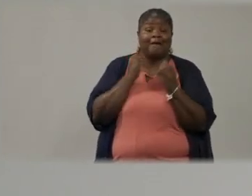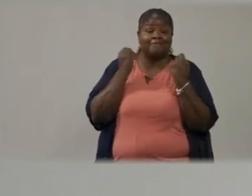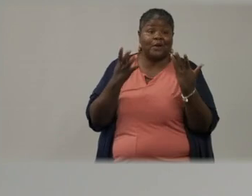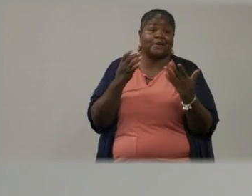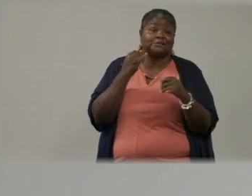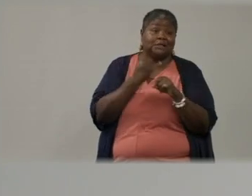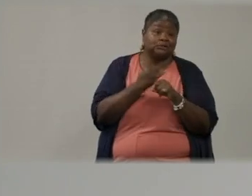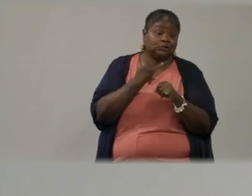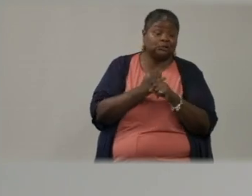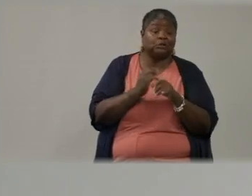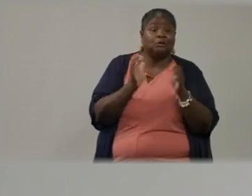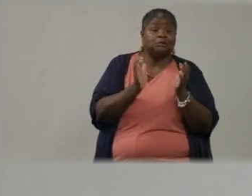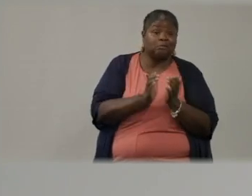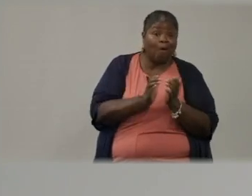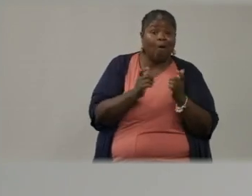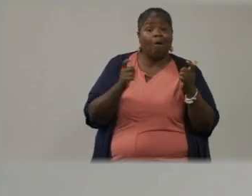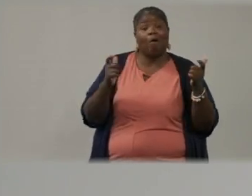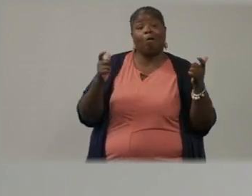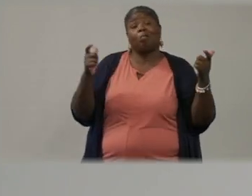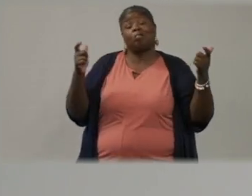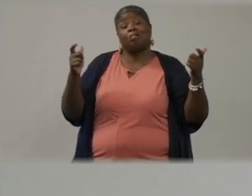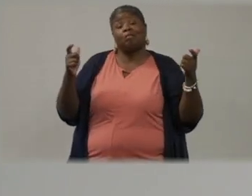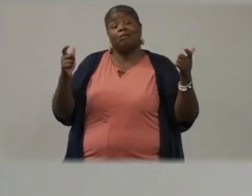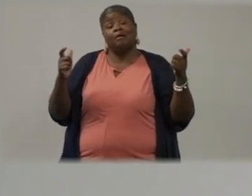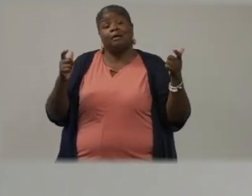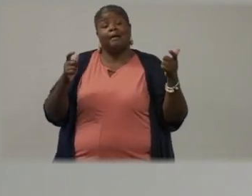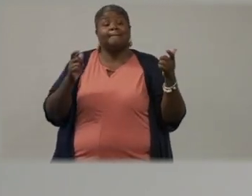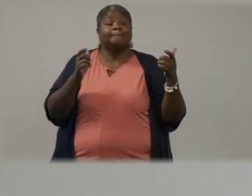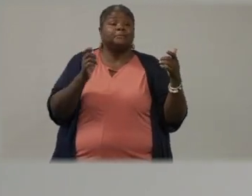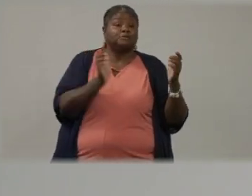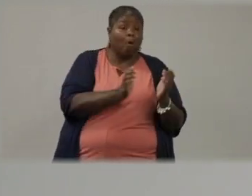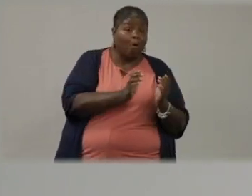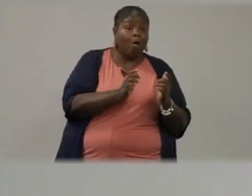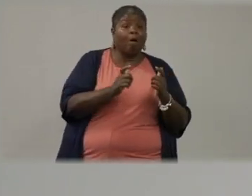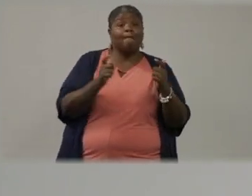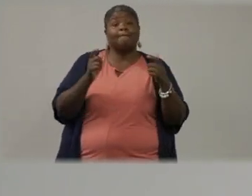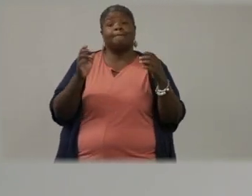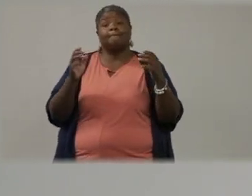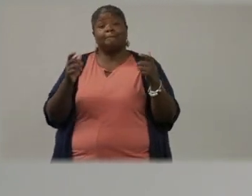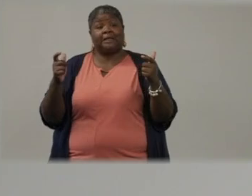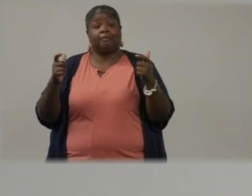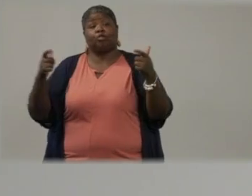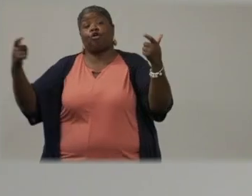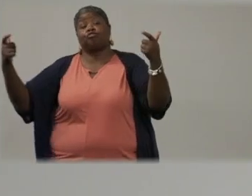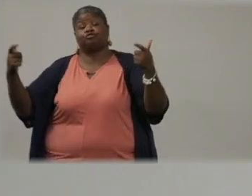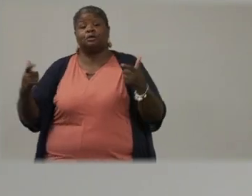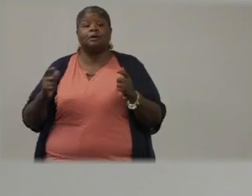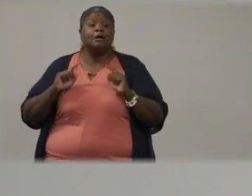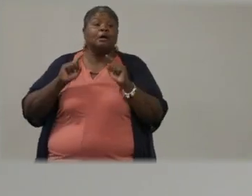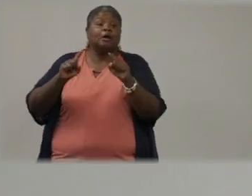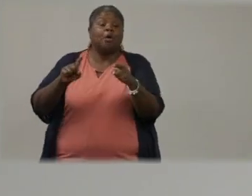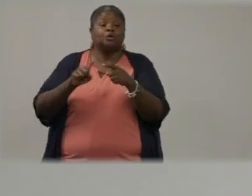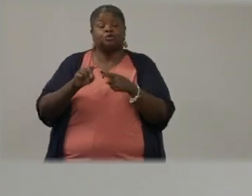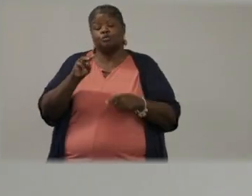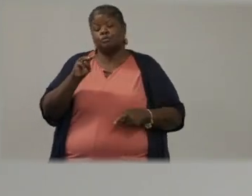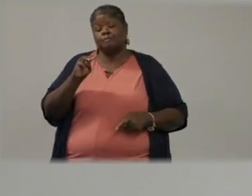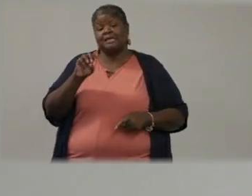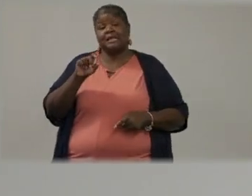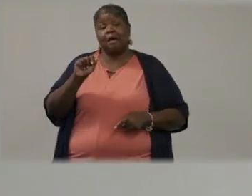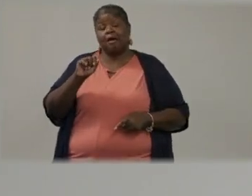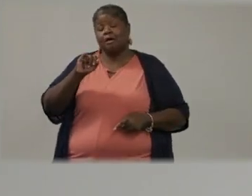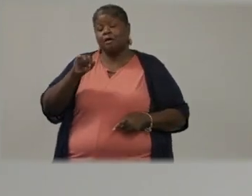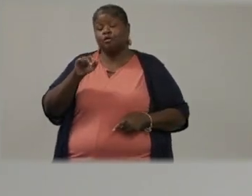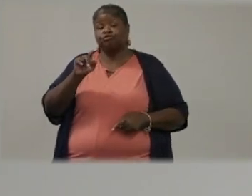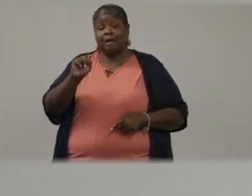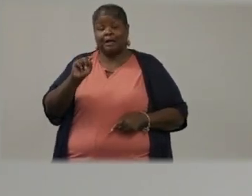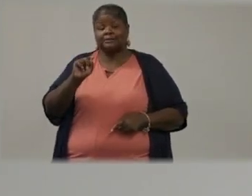whether small, big, or medium or large. I would recommend going to ADHS. They have information, as